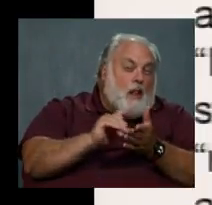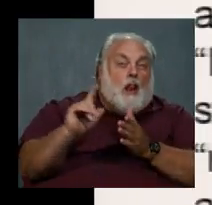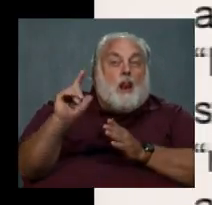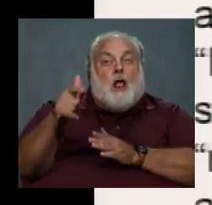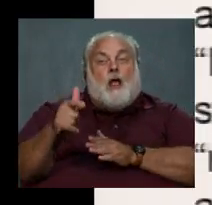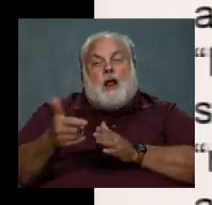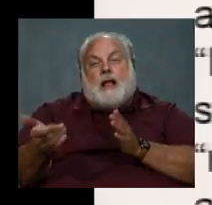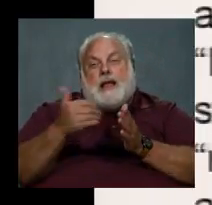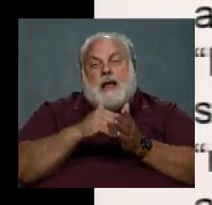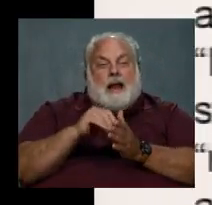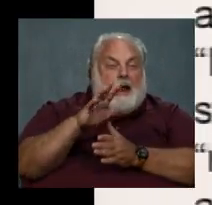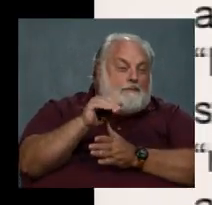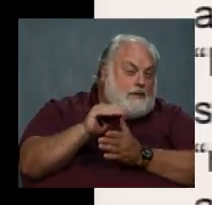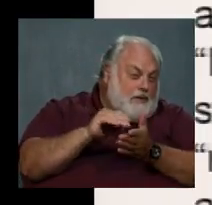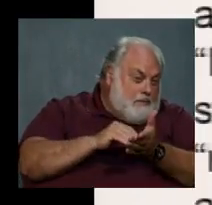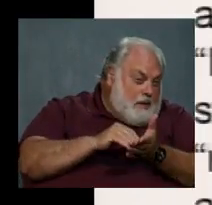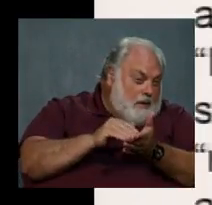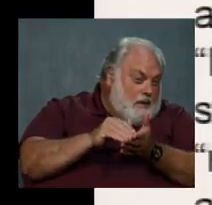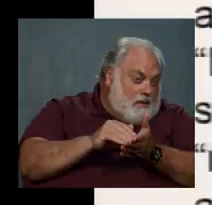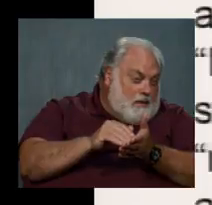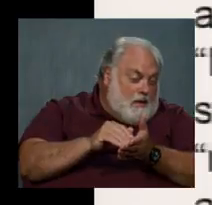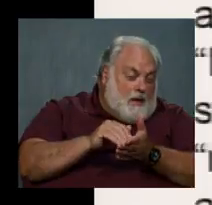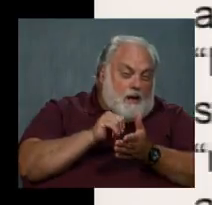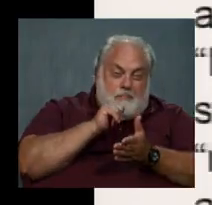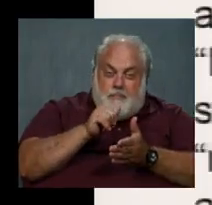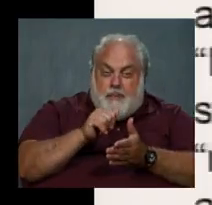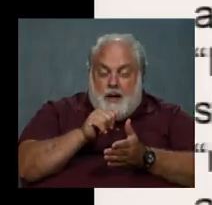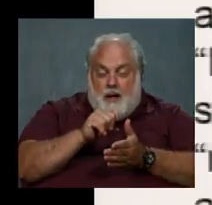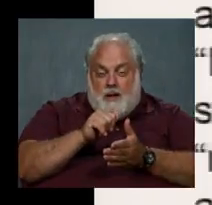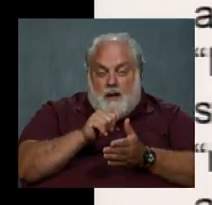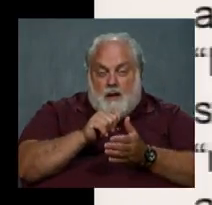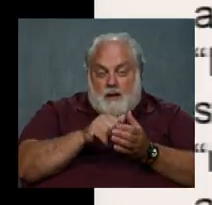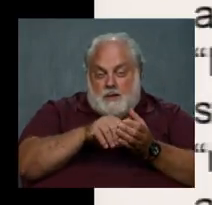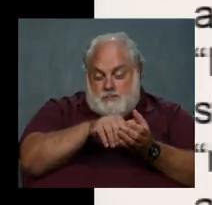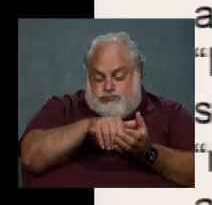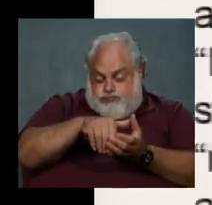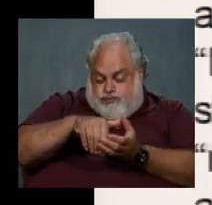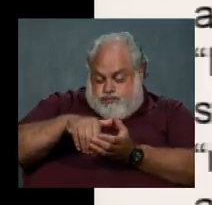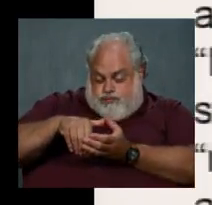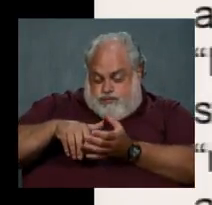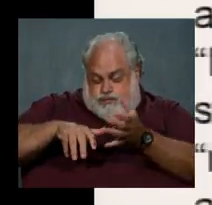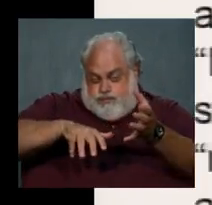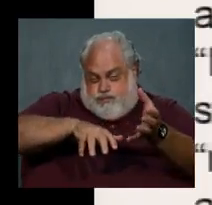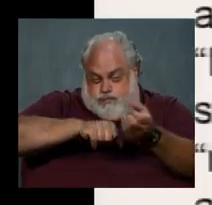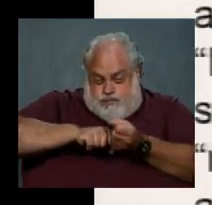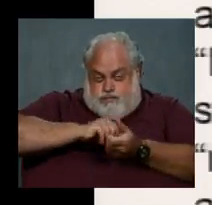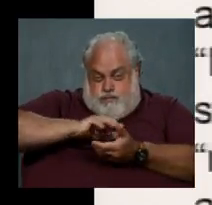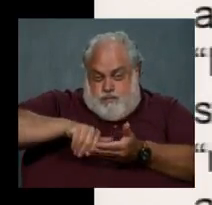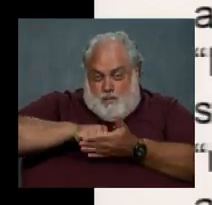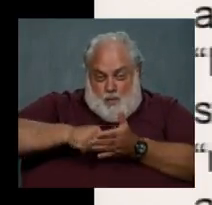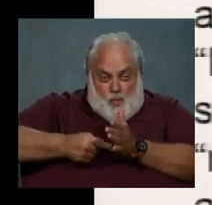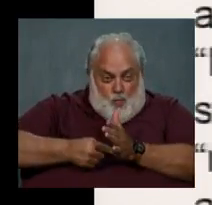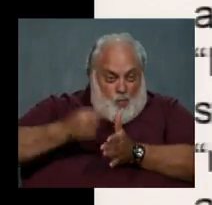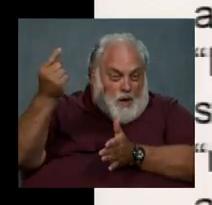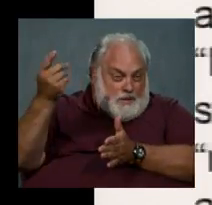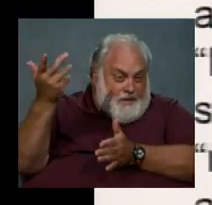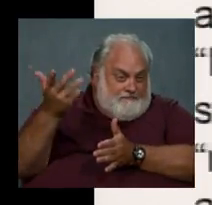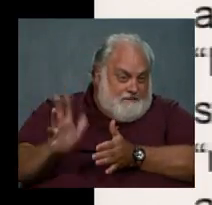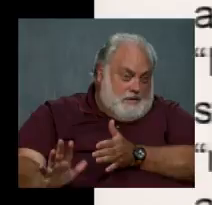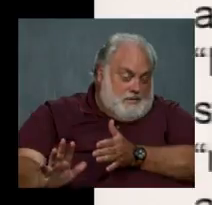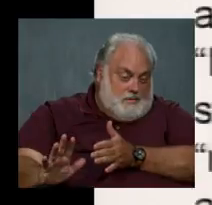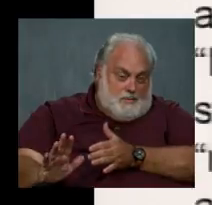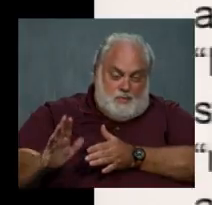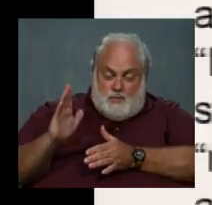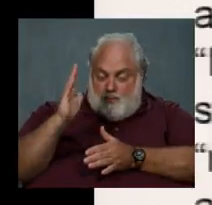another 50 million gallons in the later future, but we're not going to build one pipeline to come get it all at once, probably. We don't know. We're